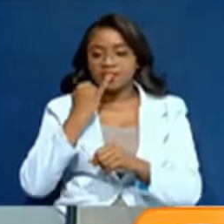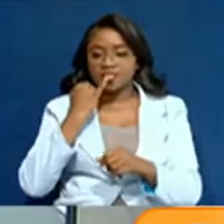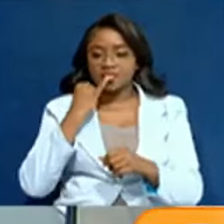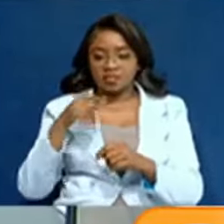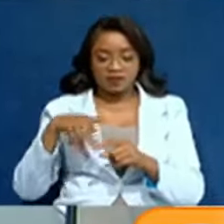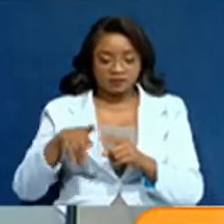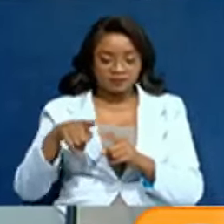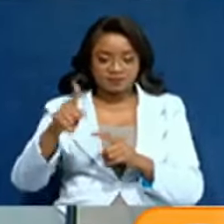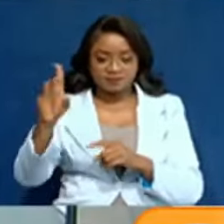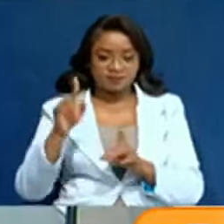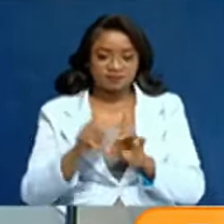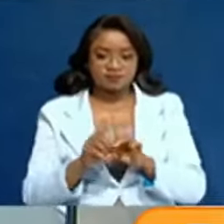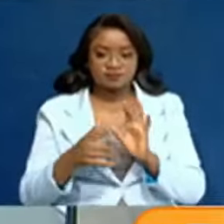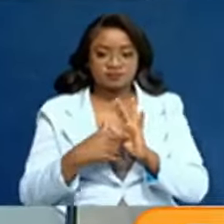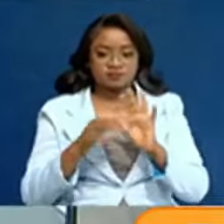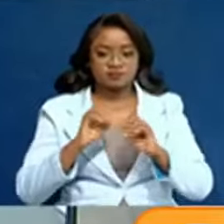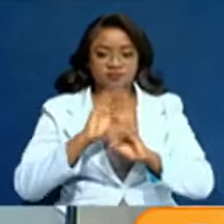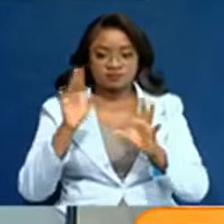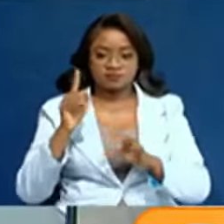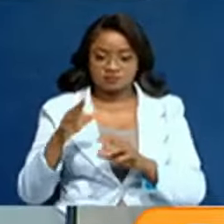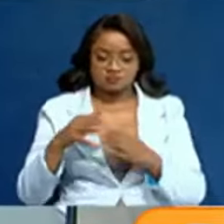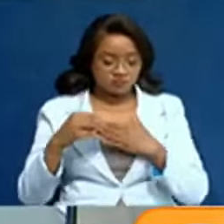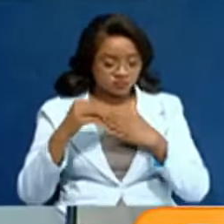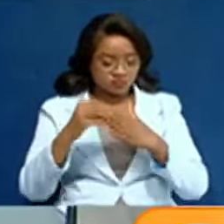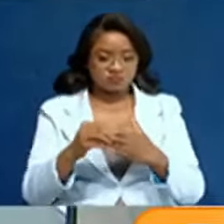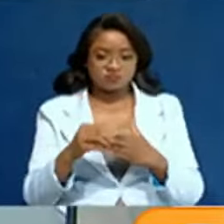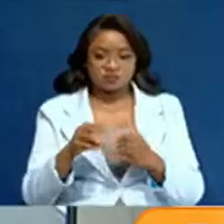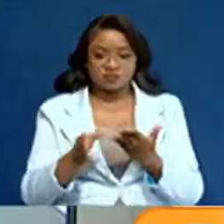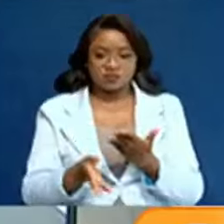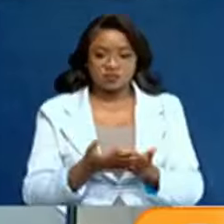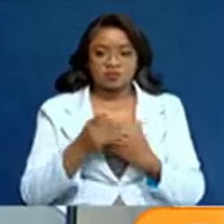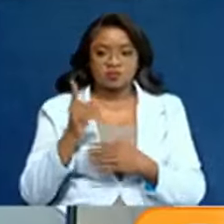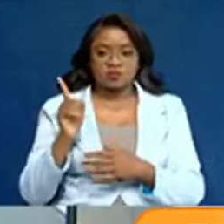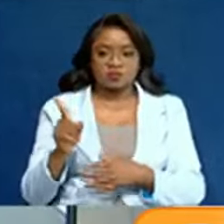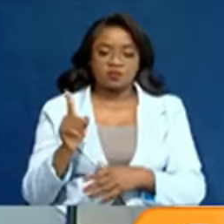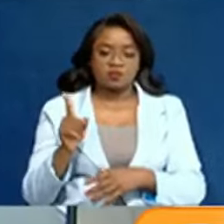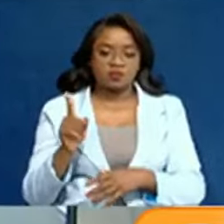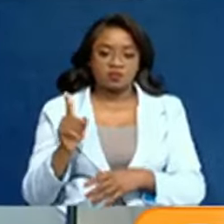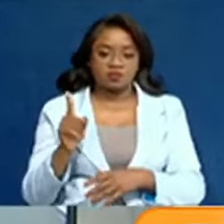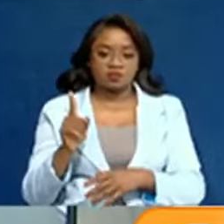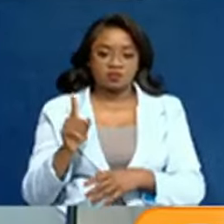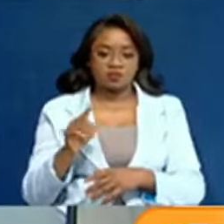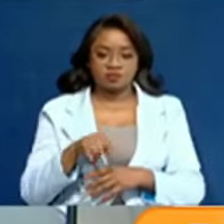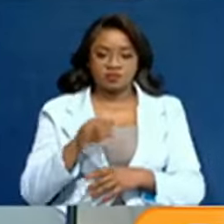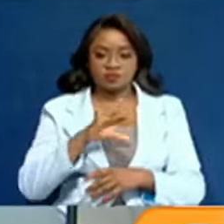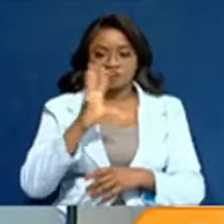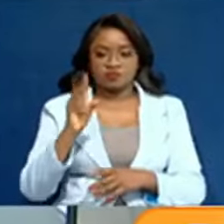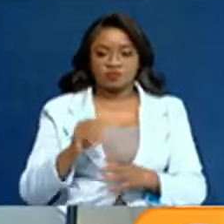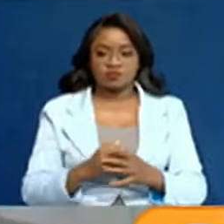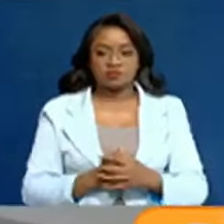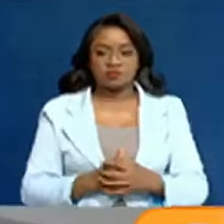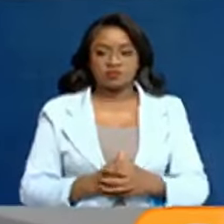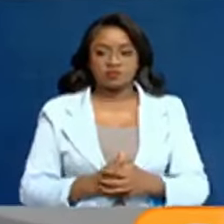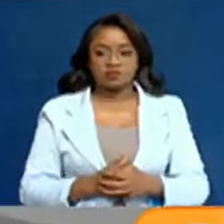solidifying the nation's position as a leader in green mobility in Africa. Jasmine Omboy reports.